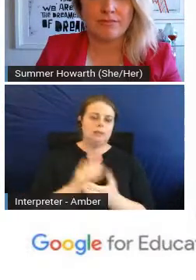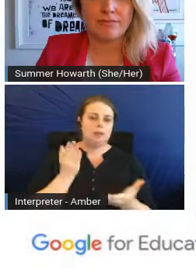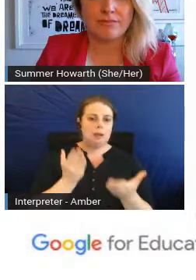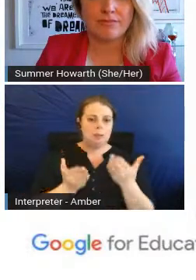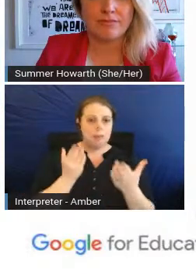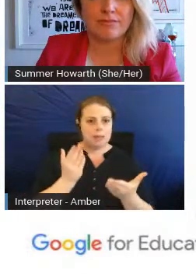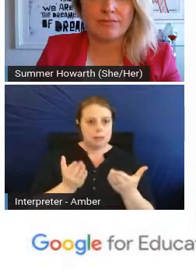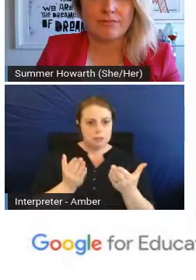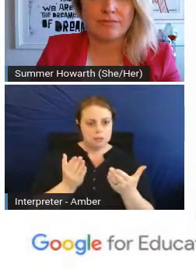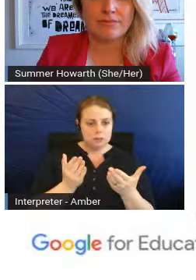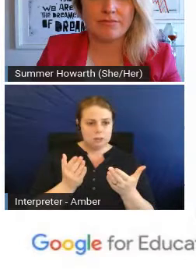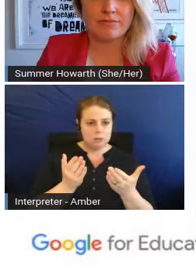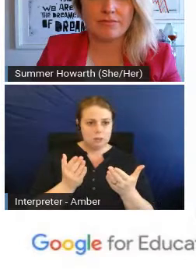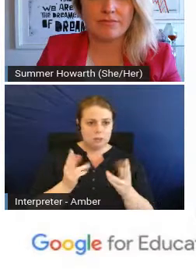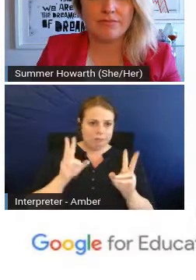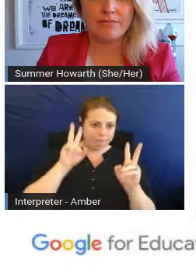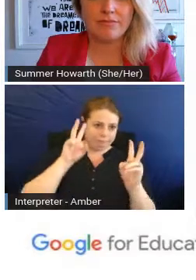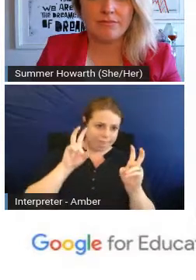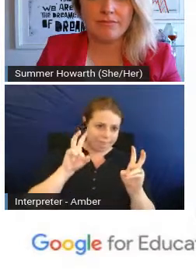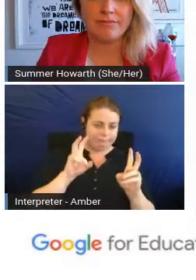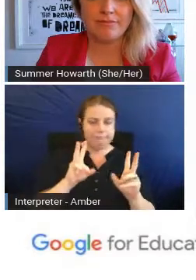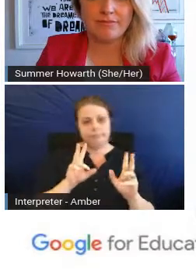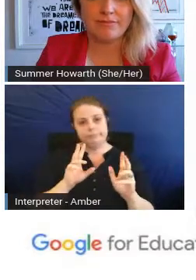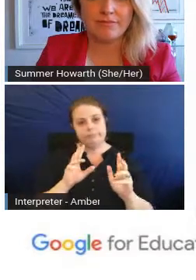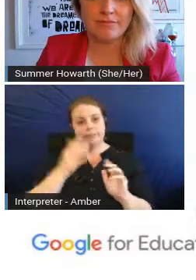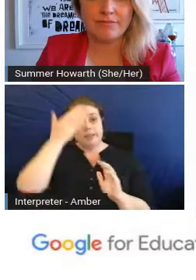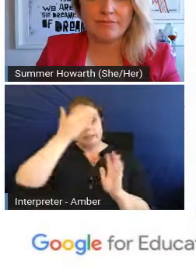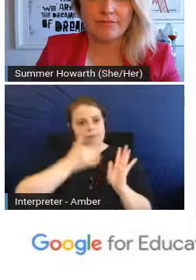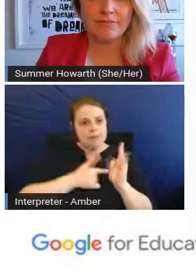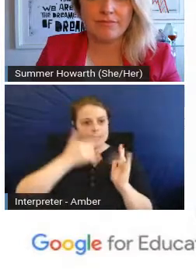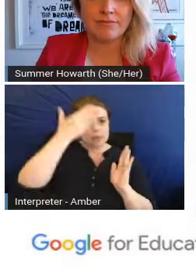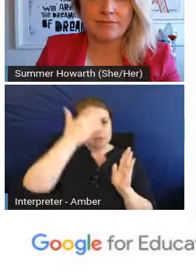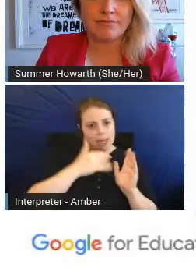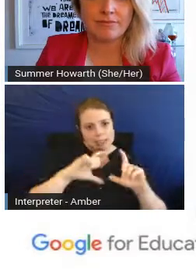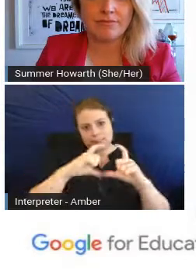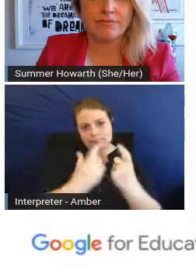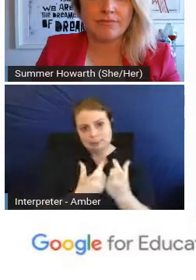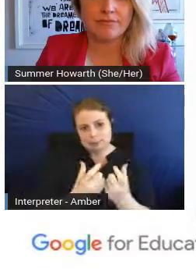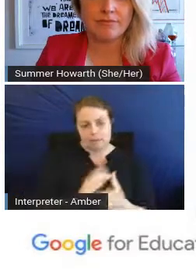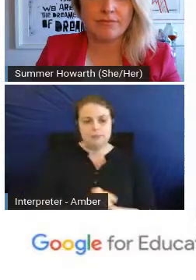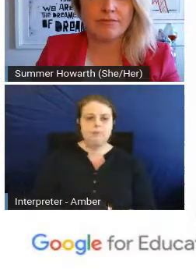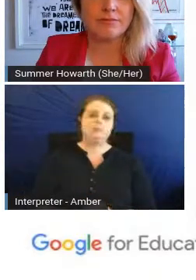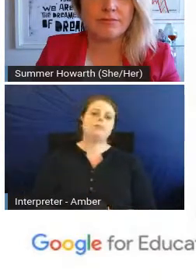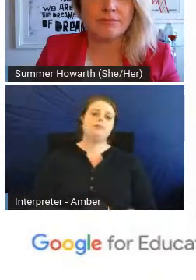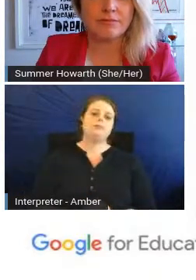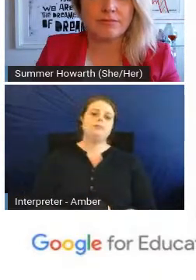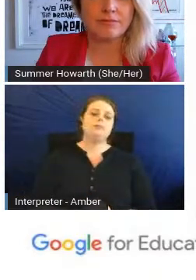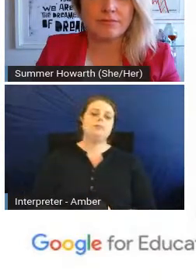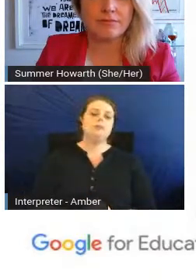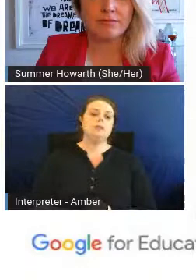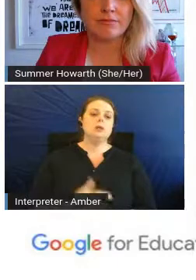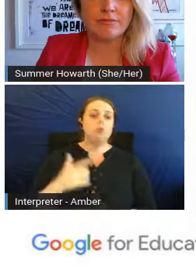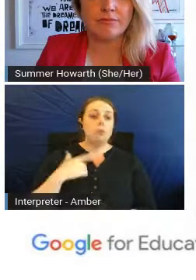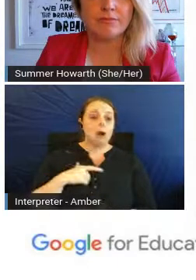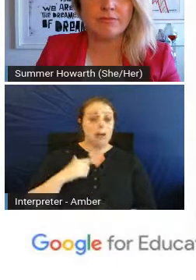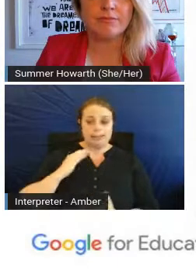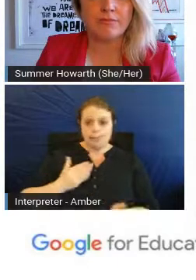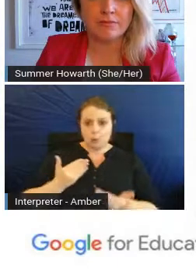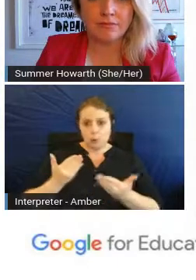what we might call a face-to-face classroom, because we need to be able to allow students